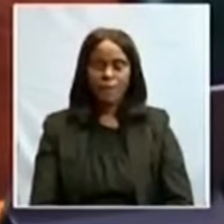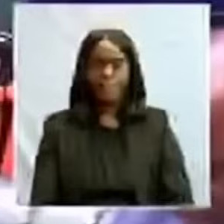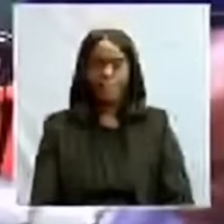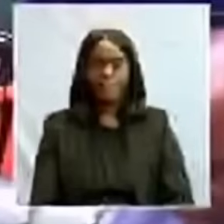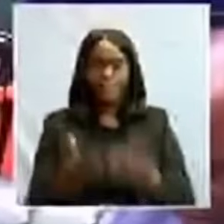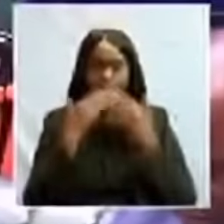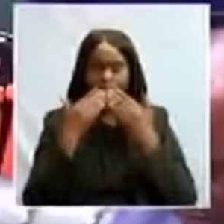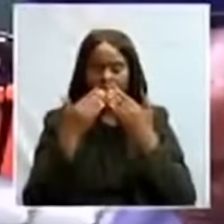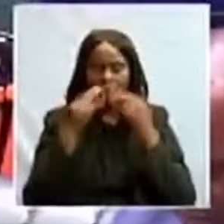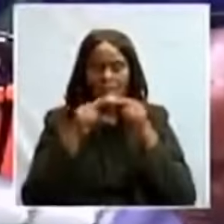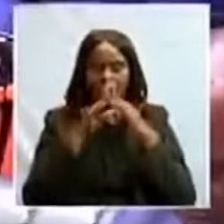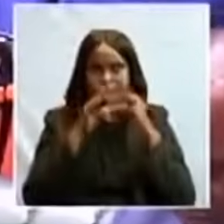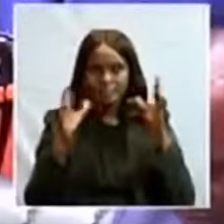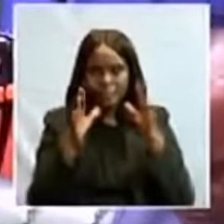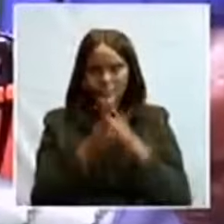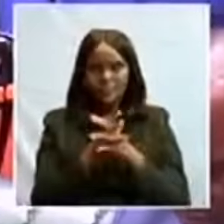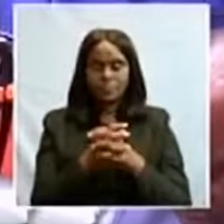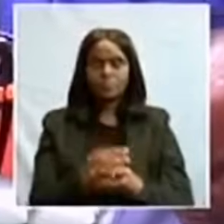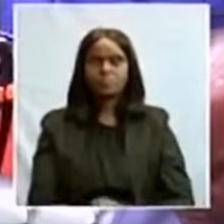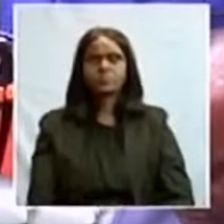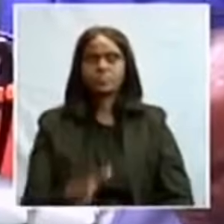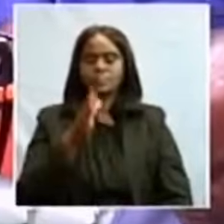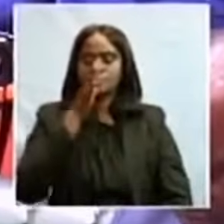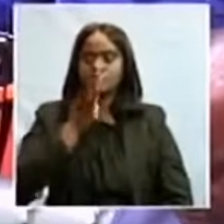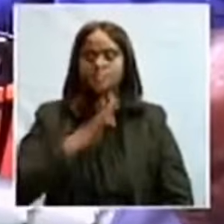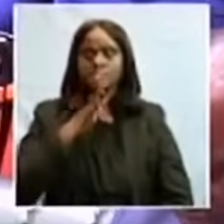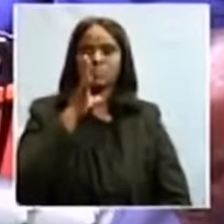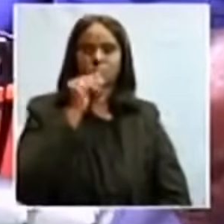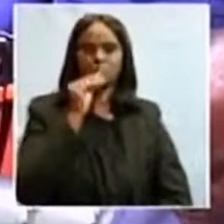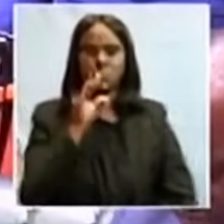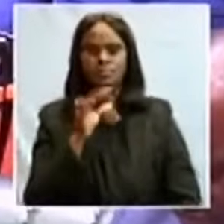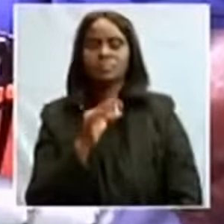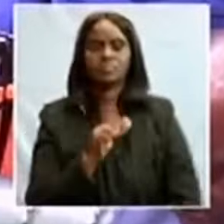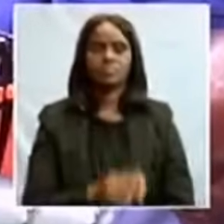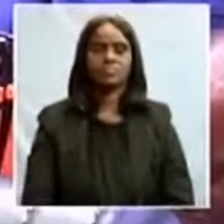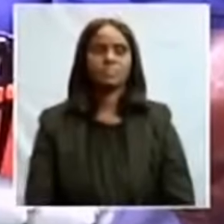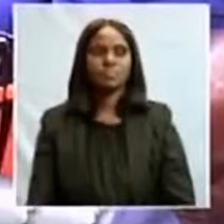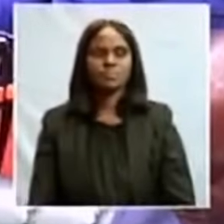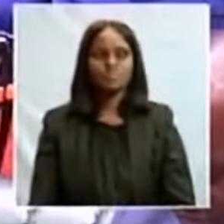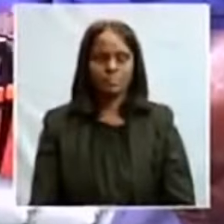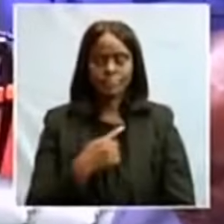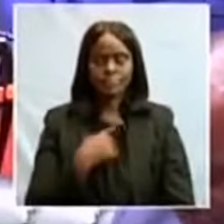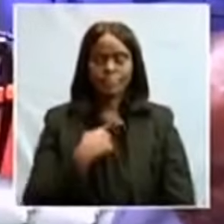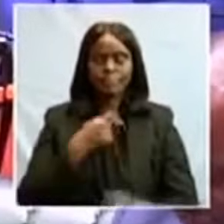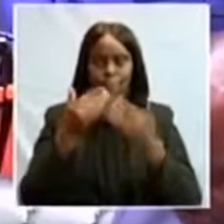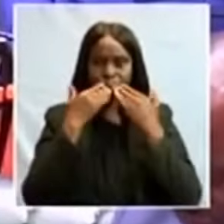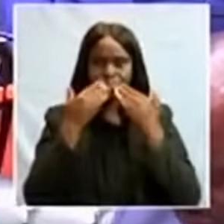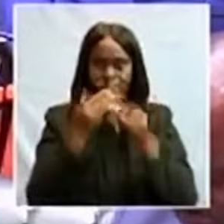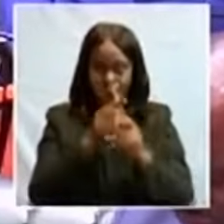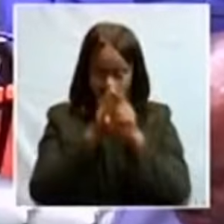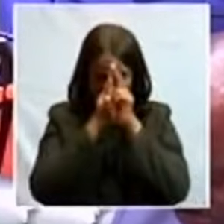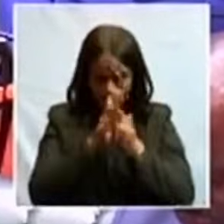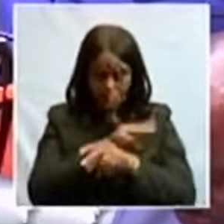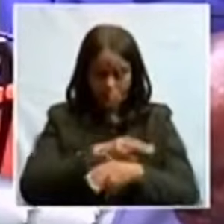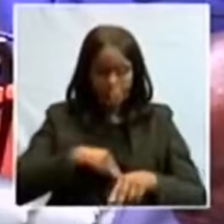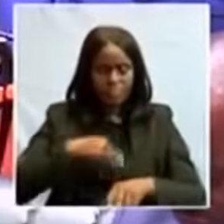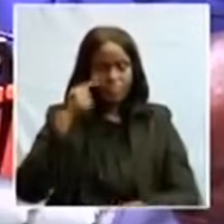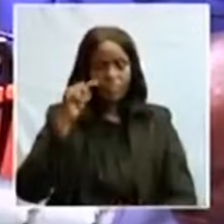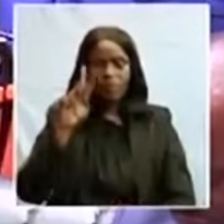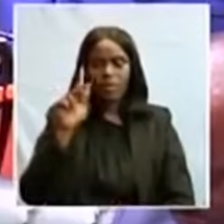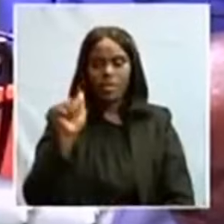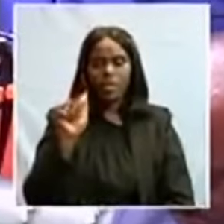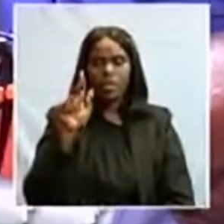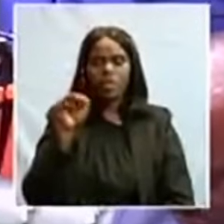Thank you very much, Madam Speaker. And I want to thank Honorable Member for Kaumbwe for